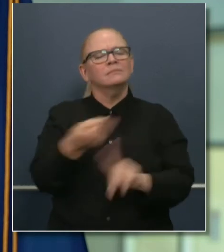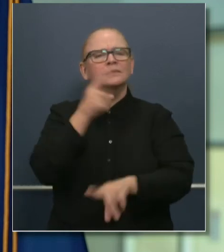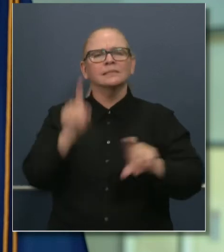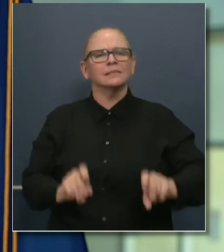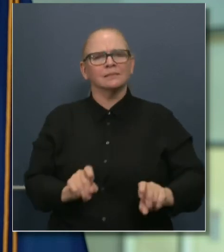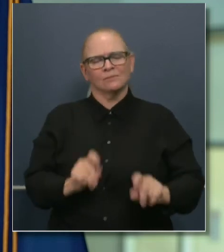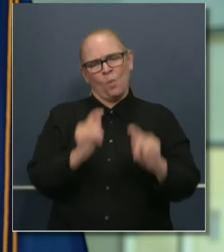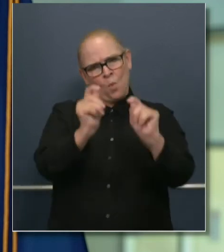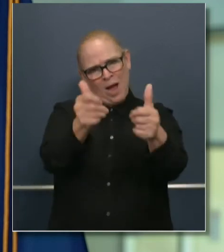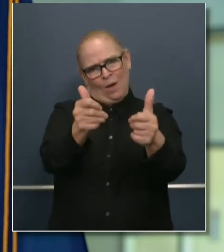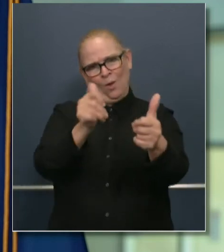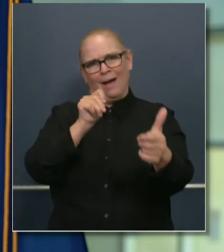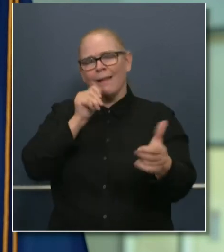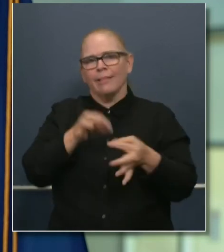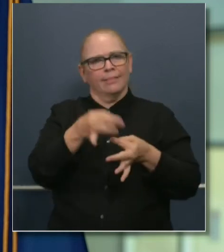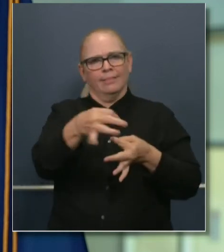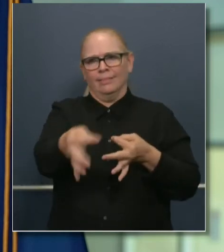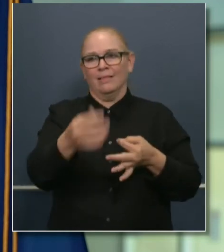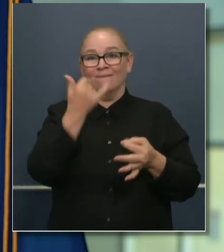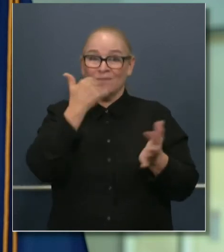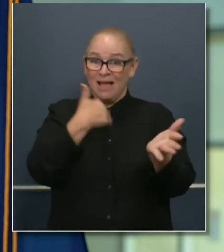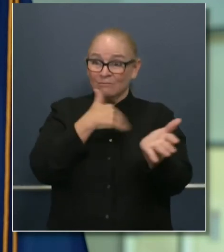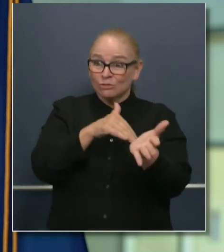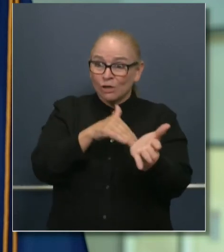provider if you have one. Go to the